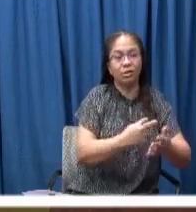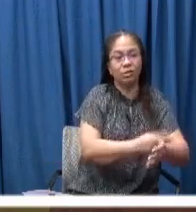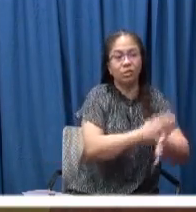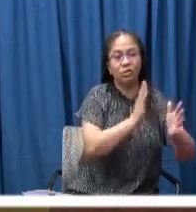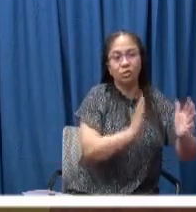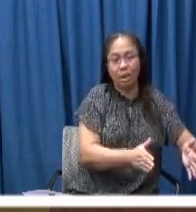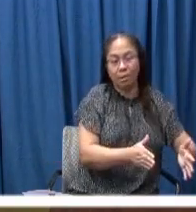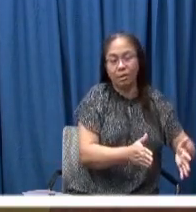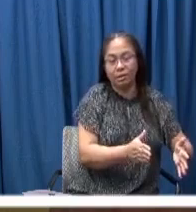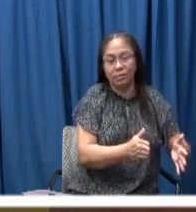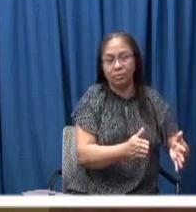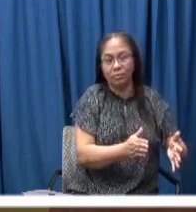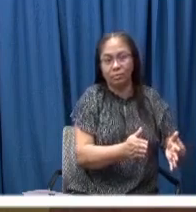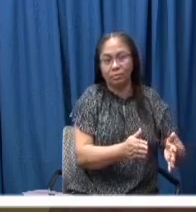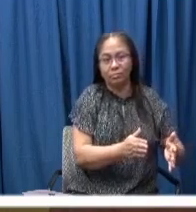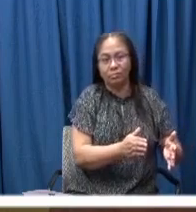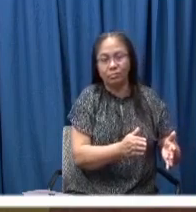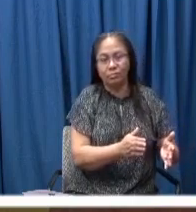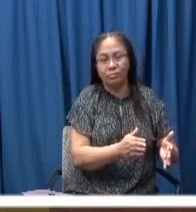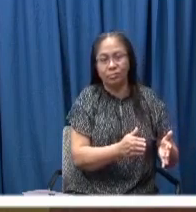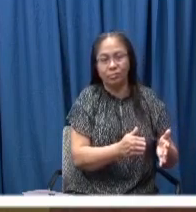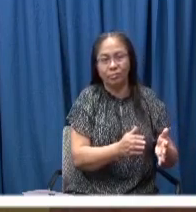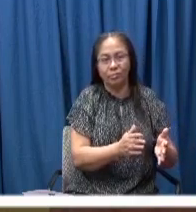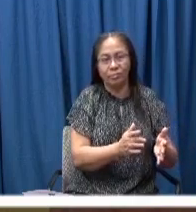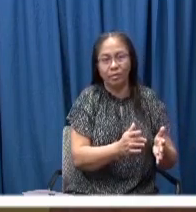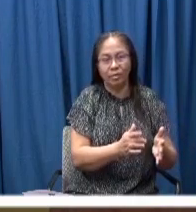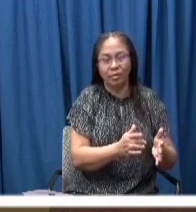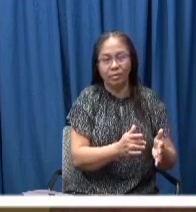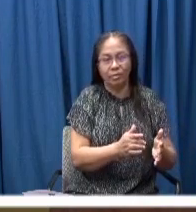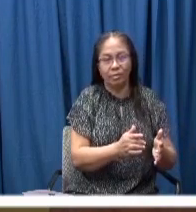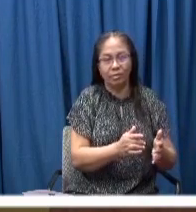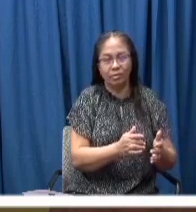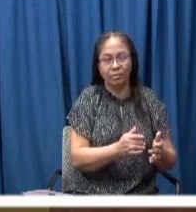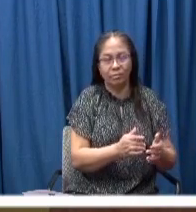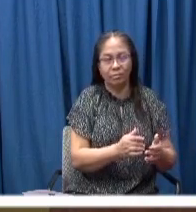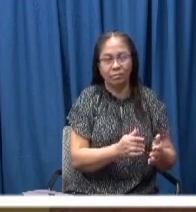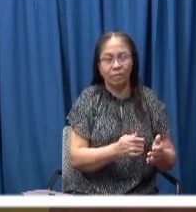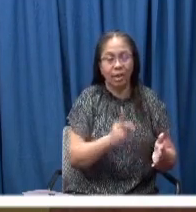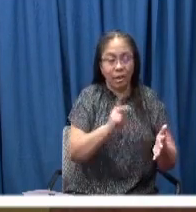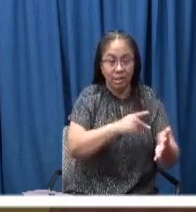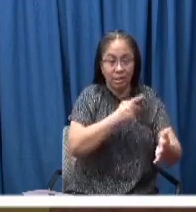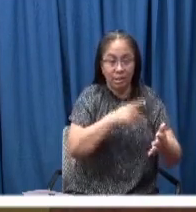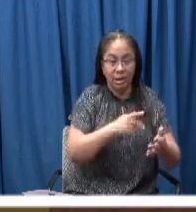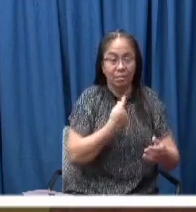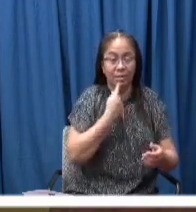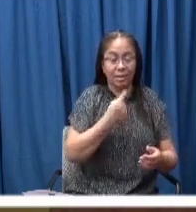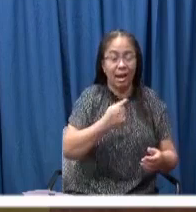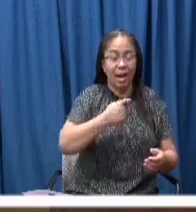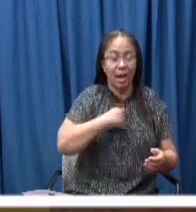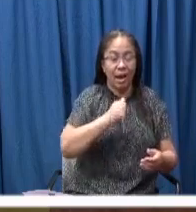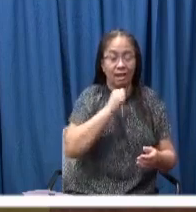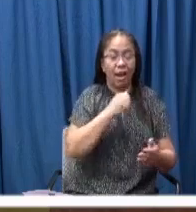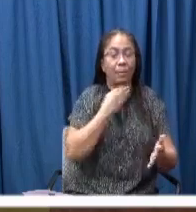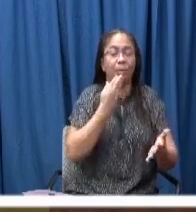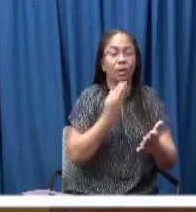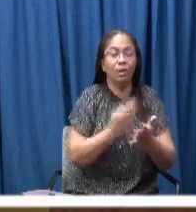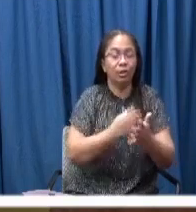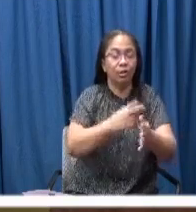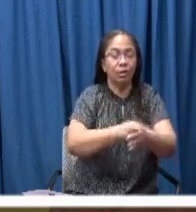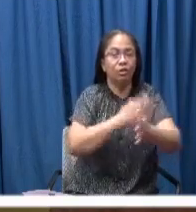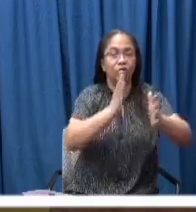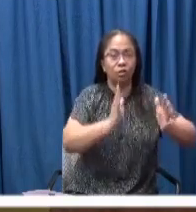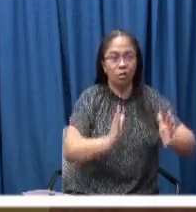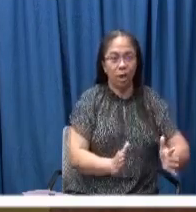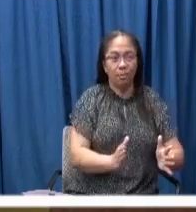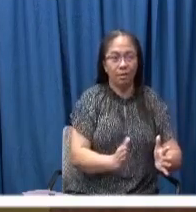making a divine claim. Because the Psalm says, I am the good shepherd. And so does Jesus say, I am